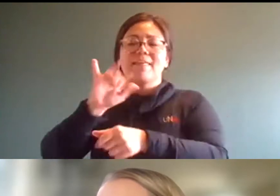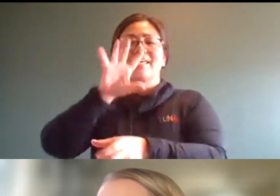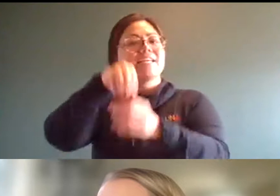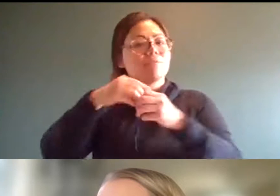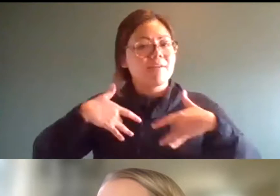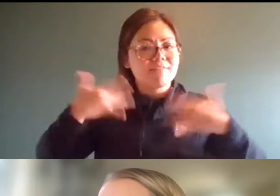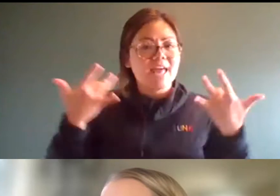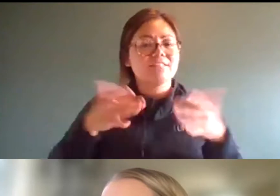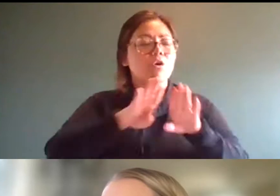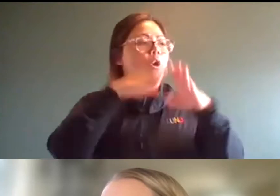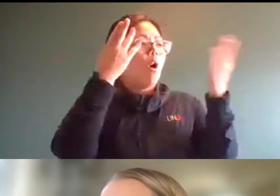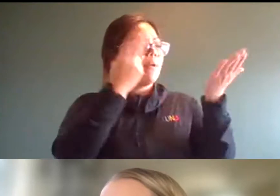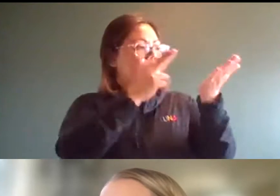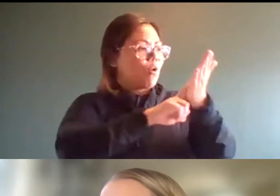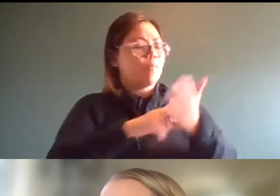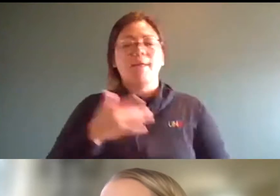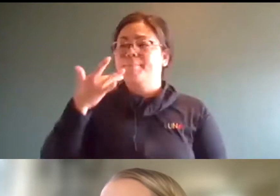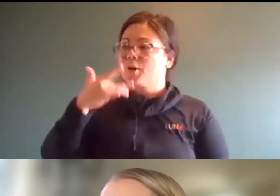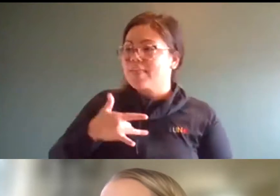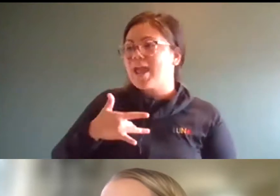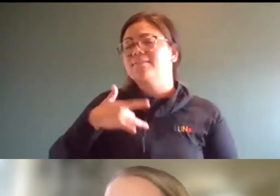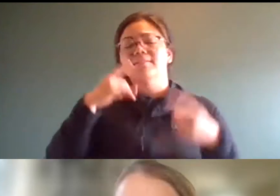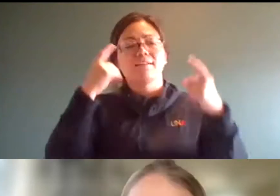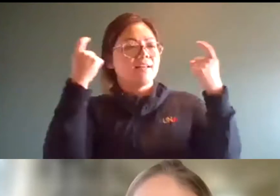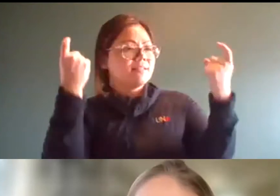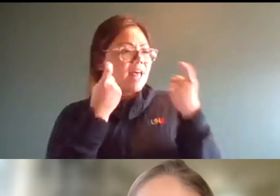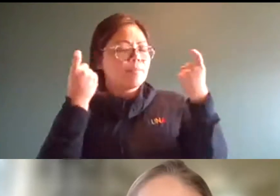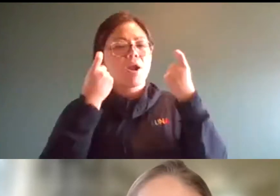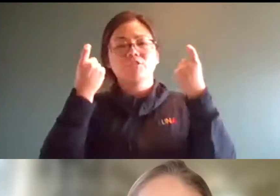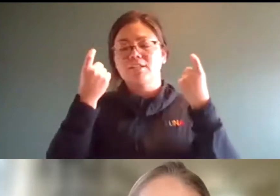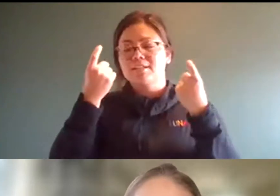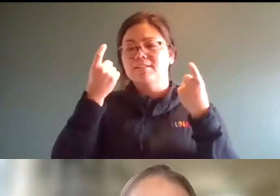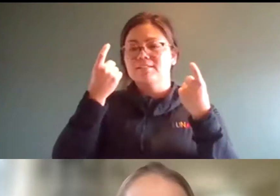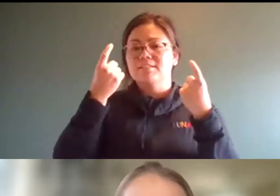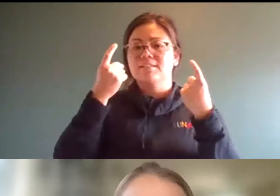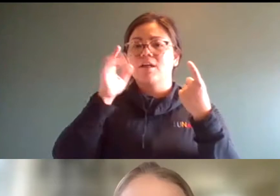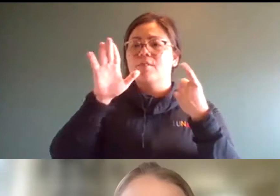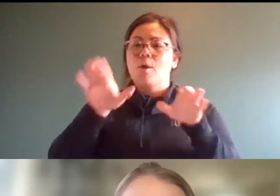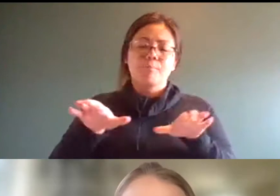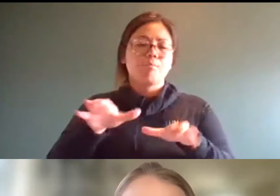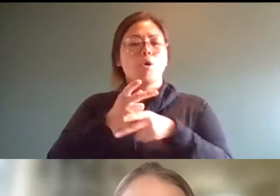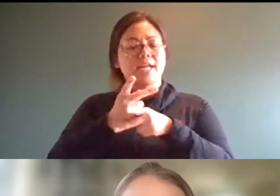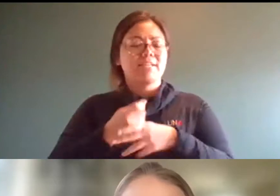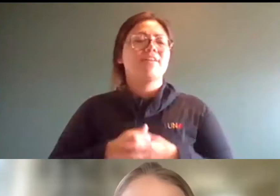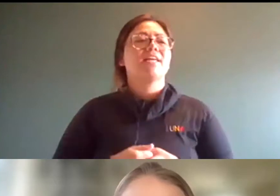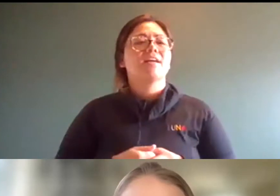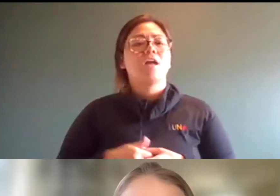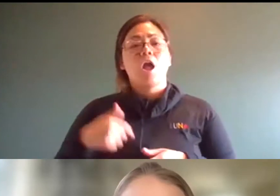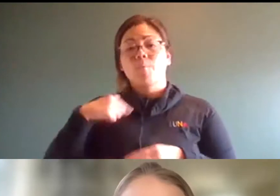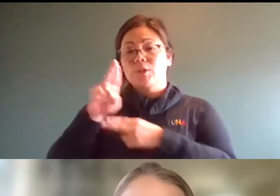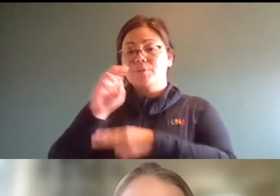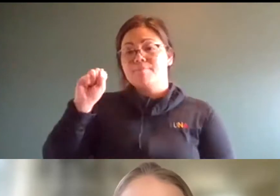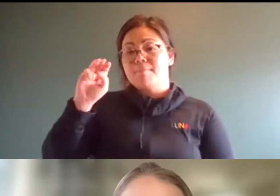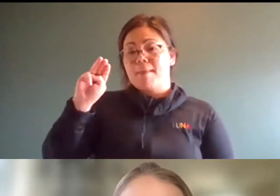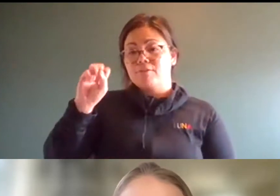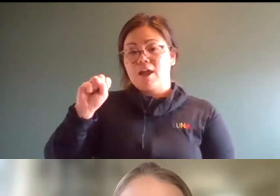open enrollment, birthdays, celebrating someone's productivity. We use Microsoft